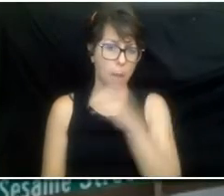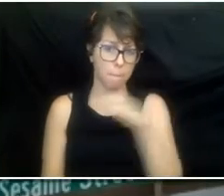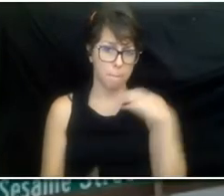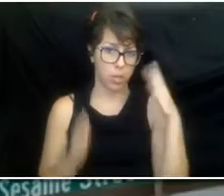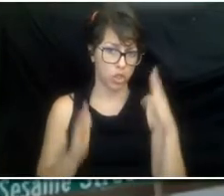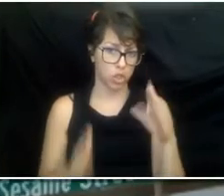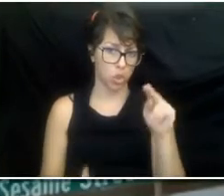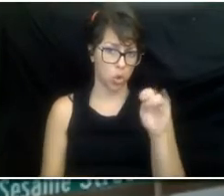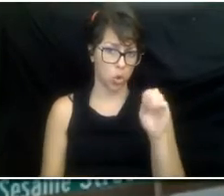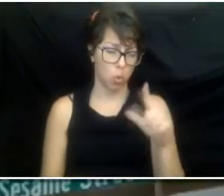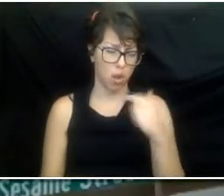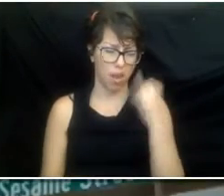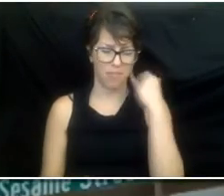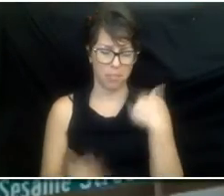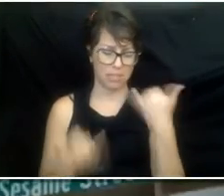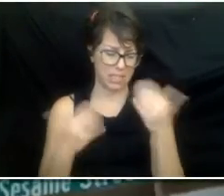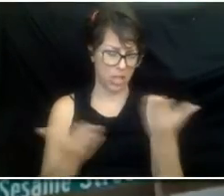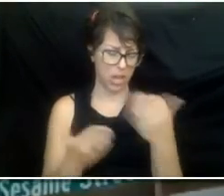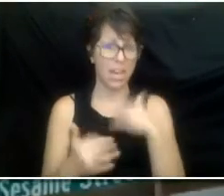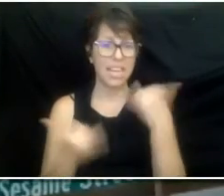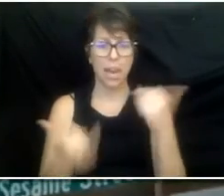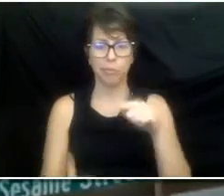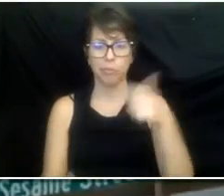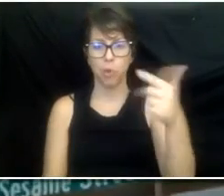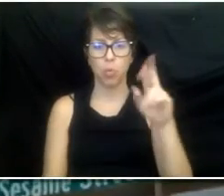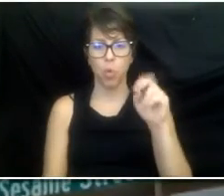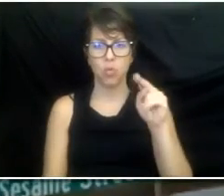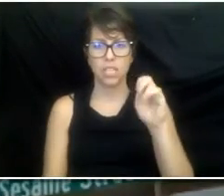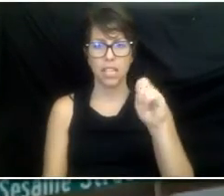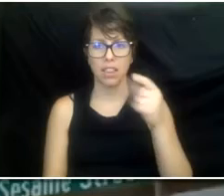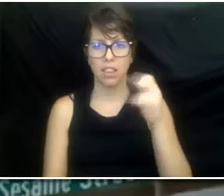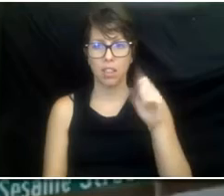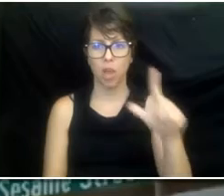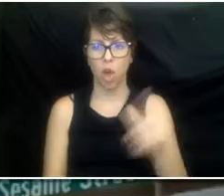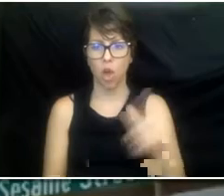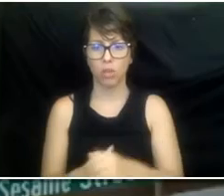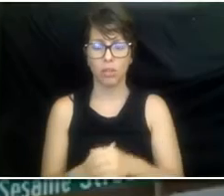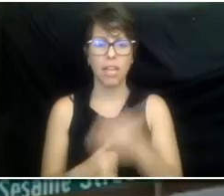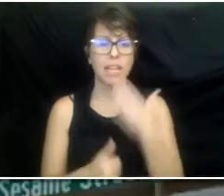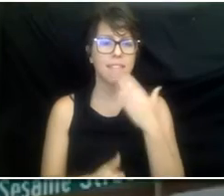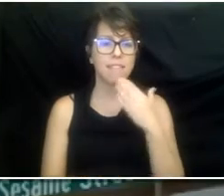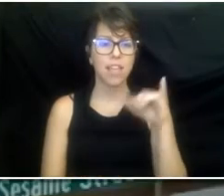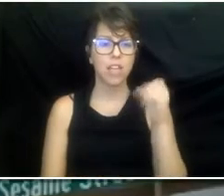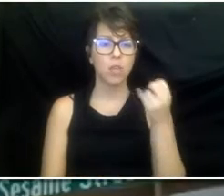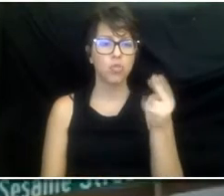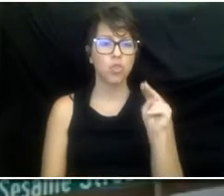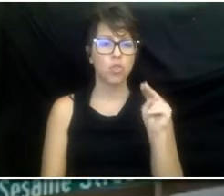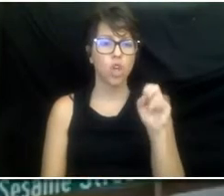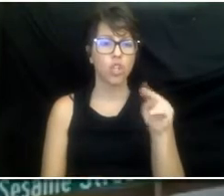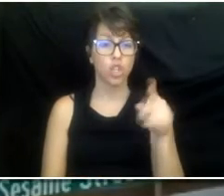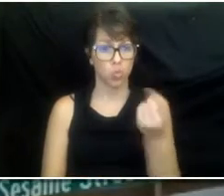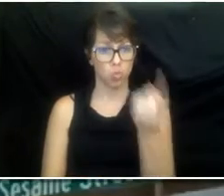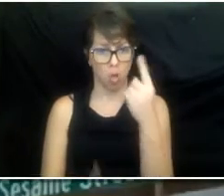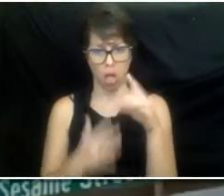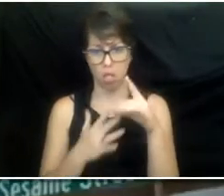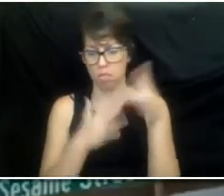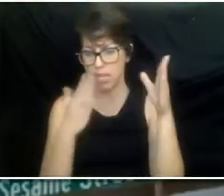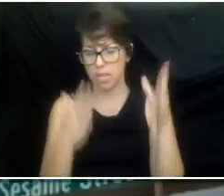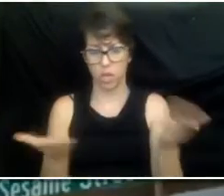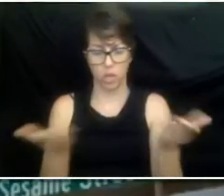real um sign of leadership on your part and um it's incredibly meaningful that we're doing this